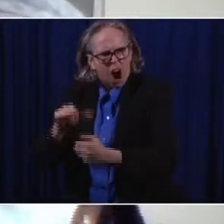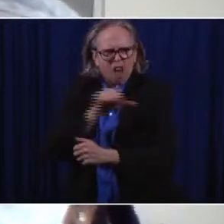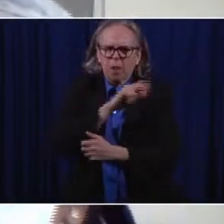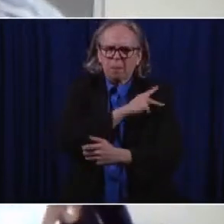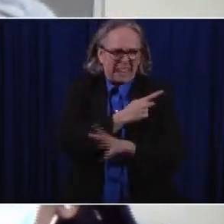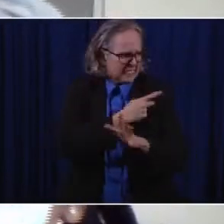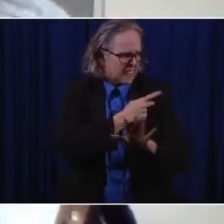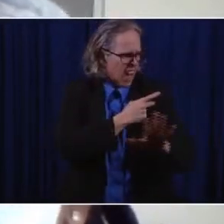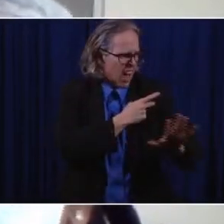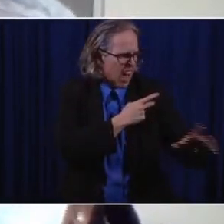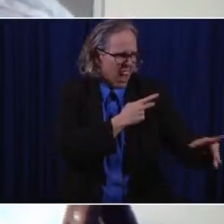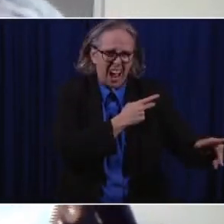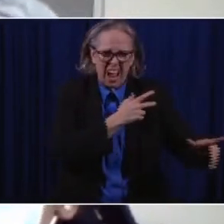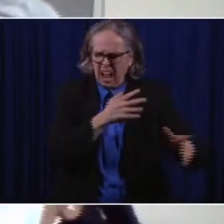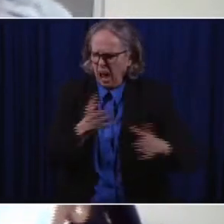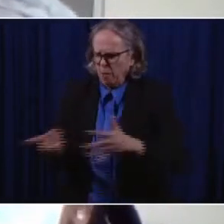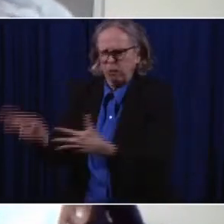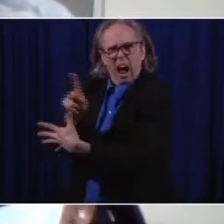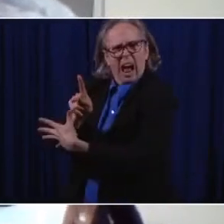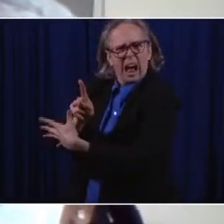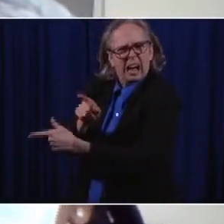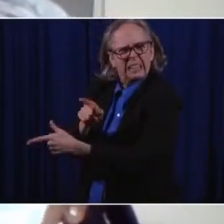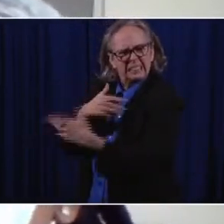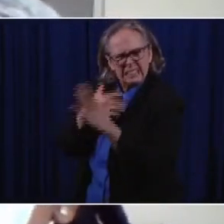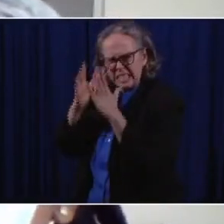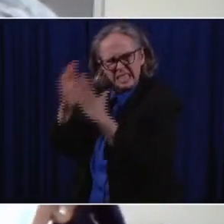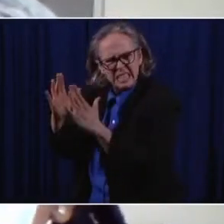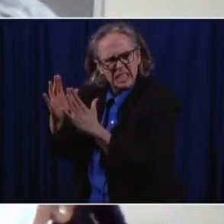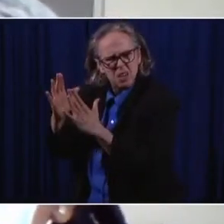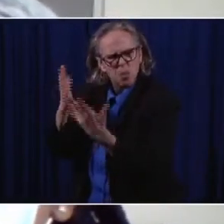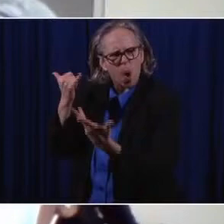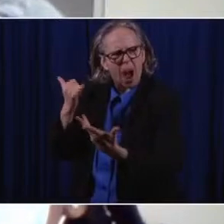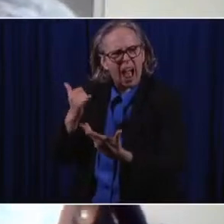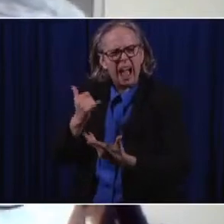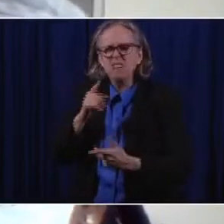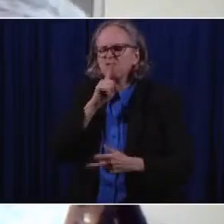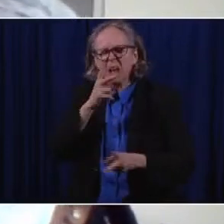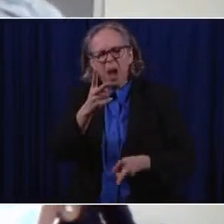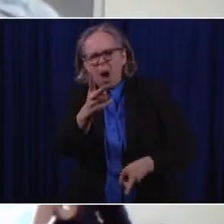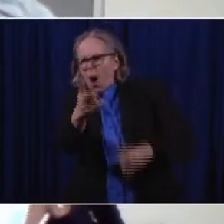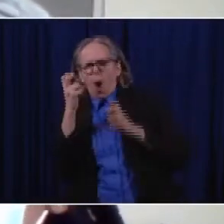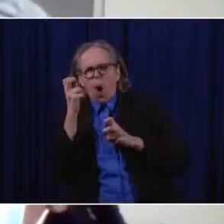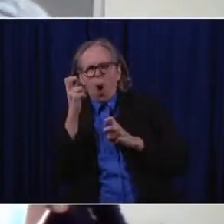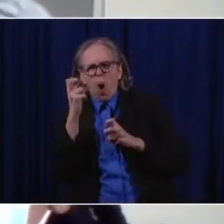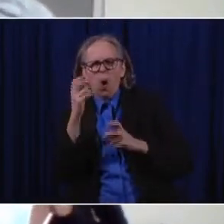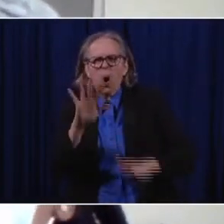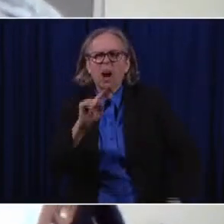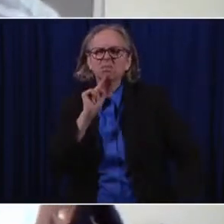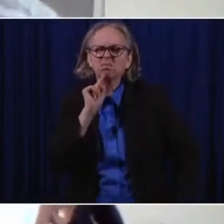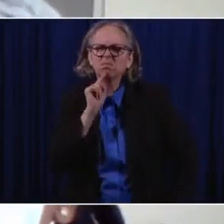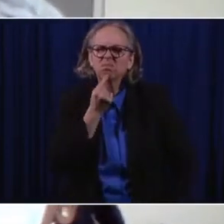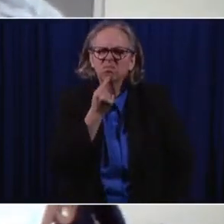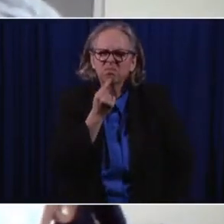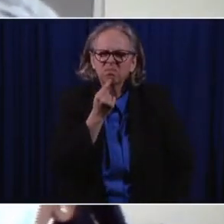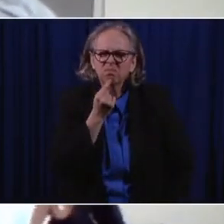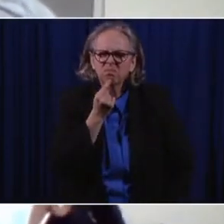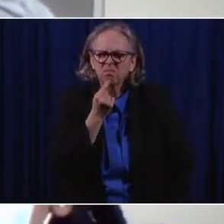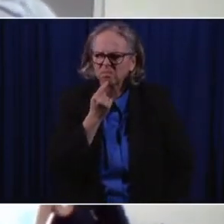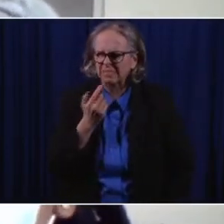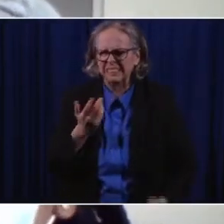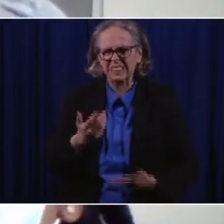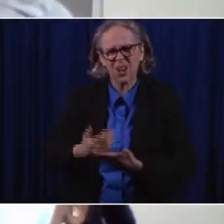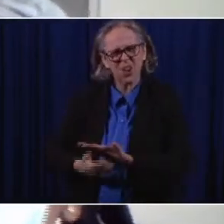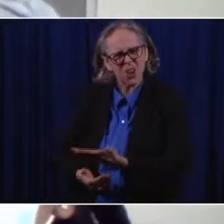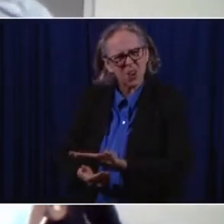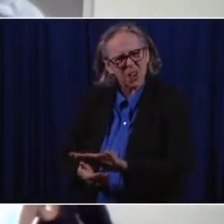efficiently because of how sick patients are and how we need more staff to be able to appropriately